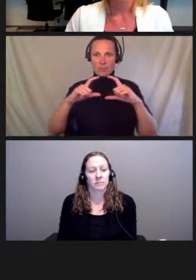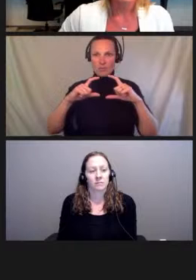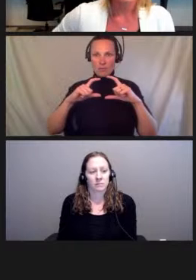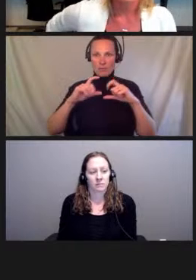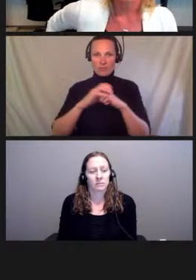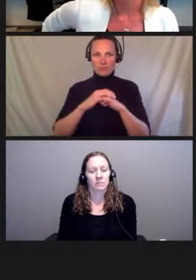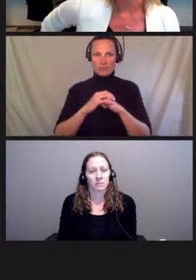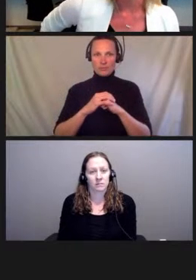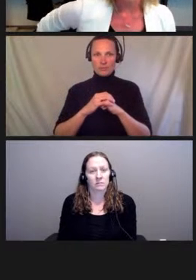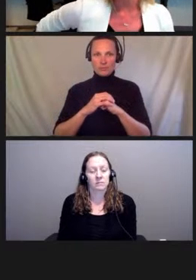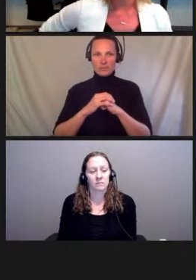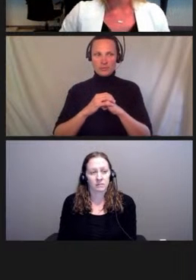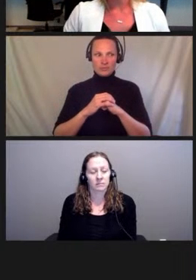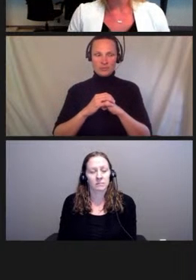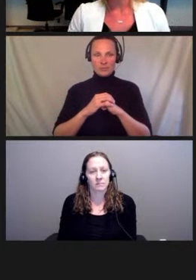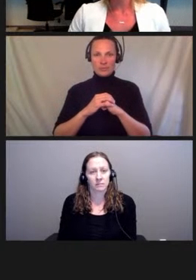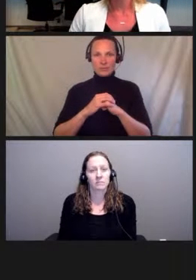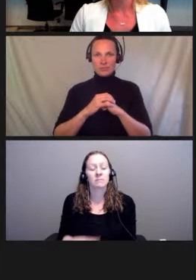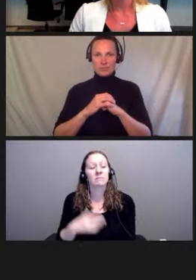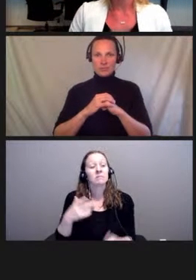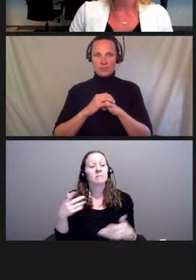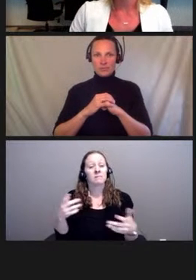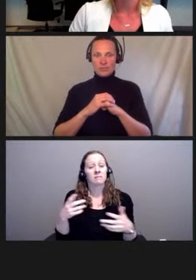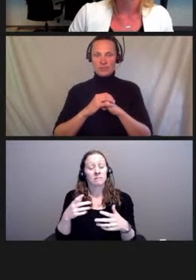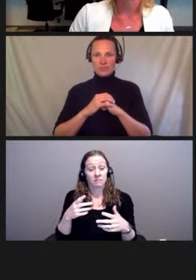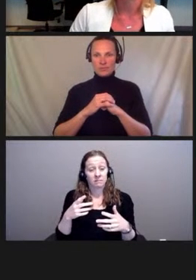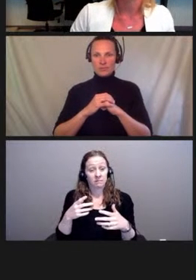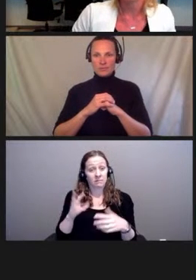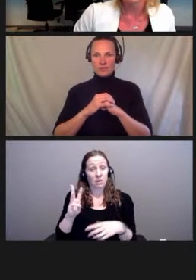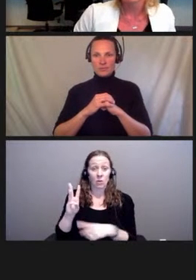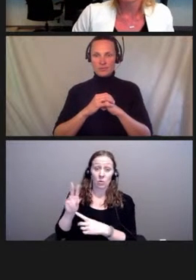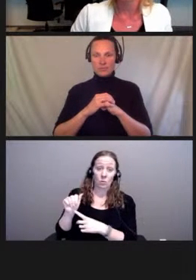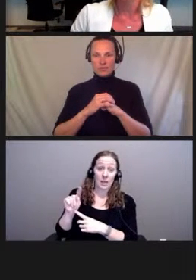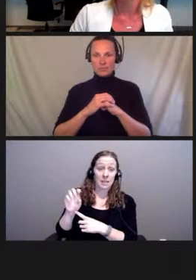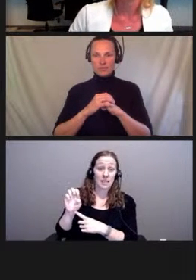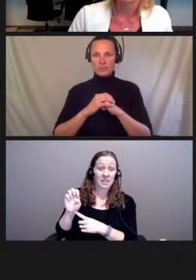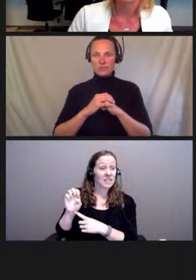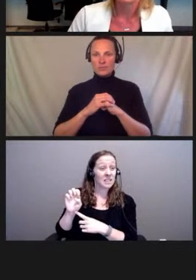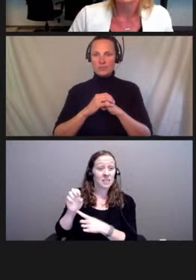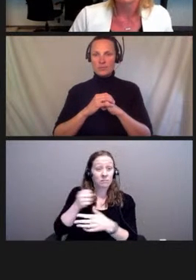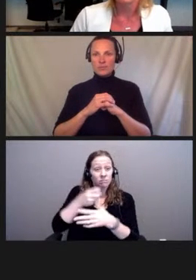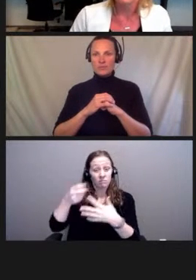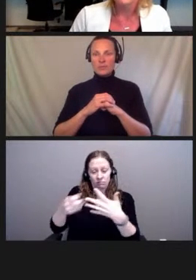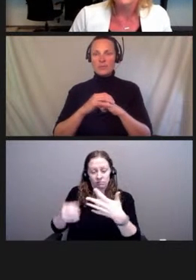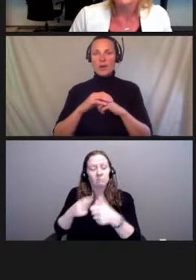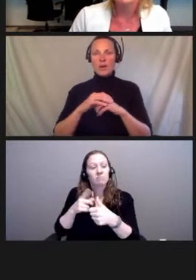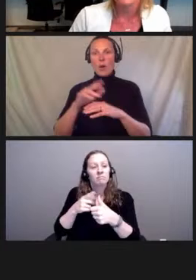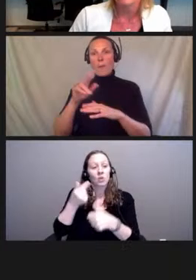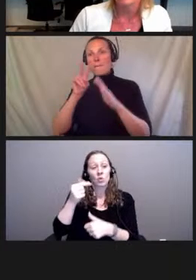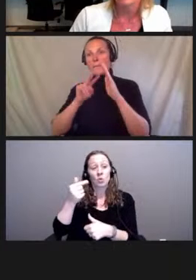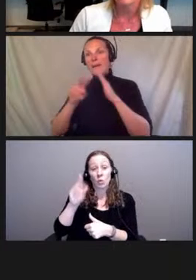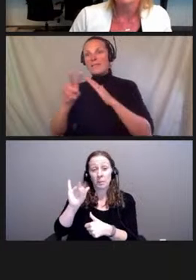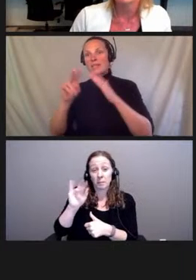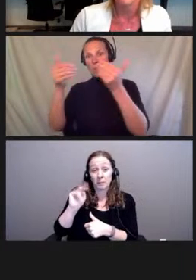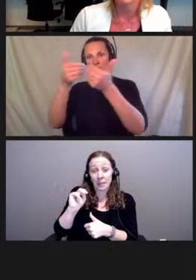So when breaking the projections down by waste stream, you'll see that the amount of green bin tonnage, which includes household organics